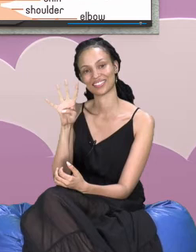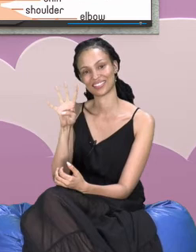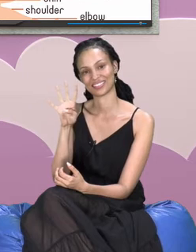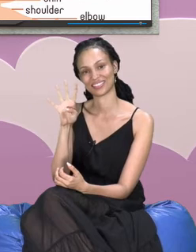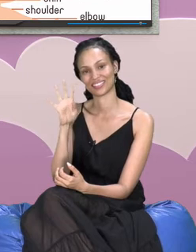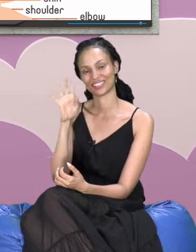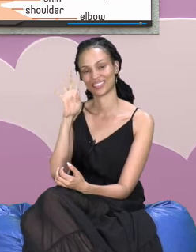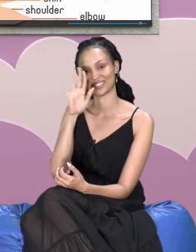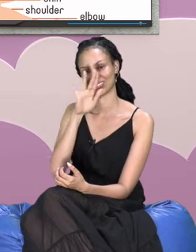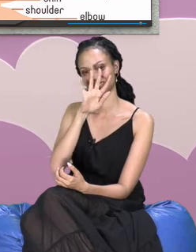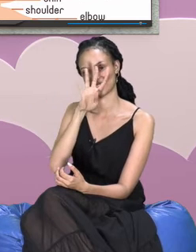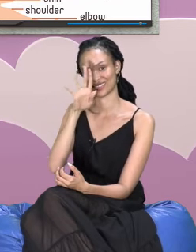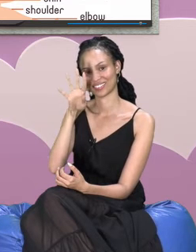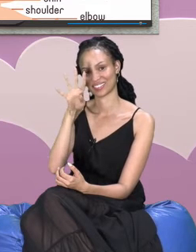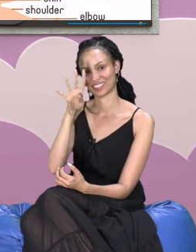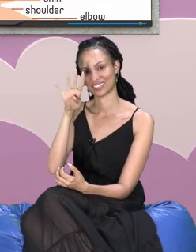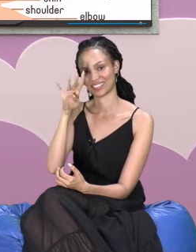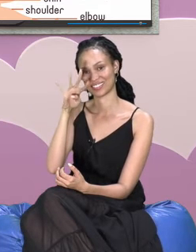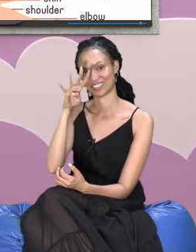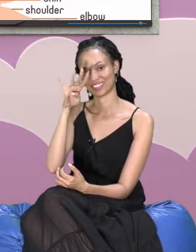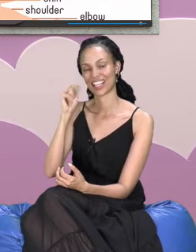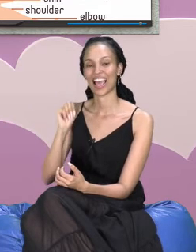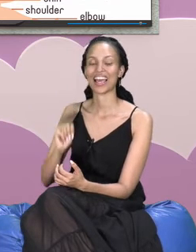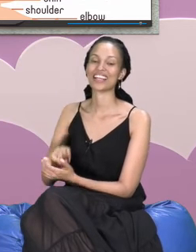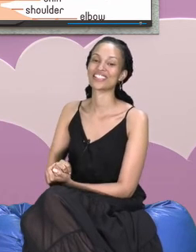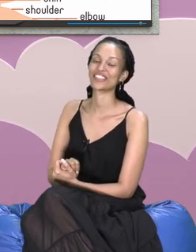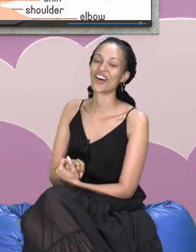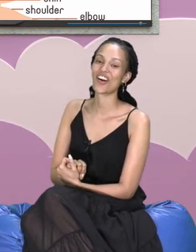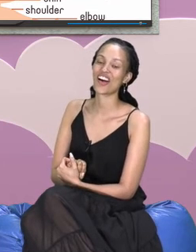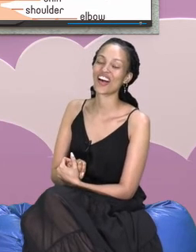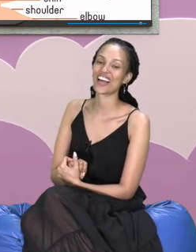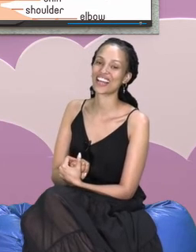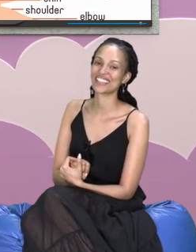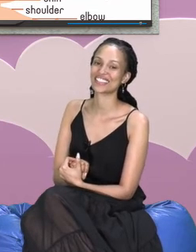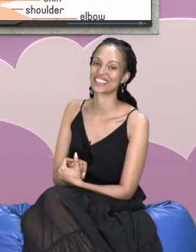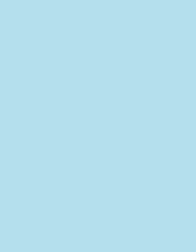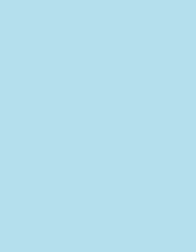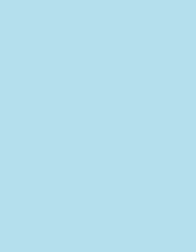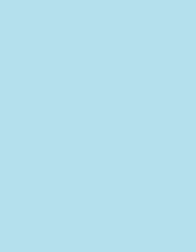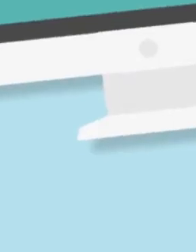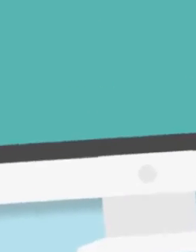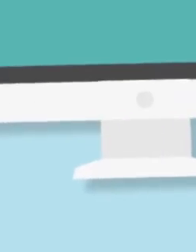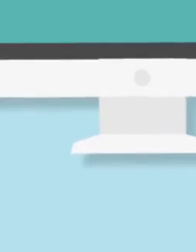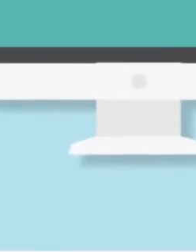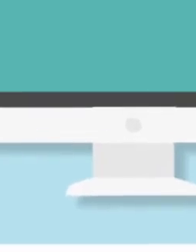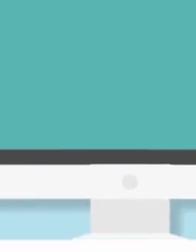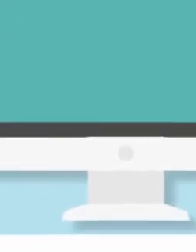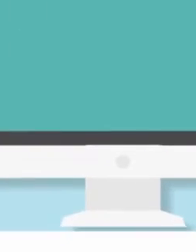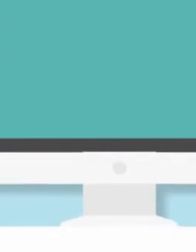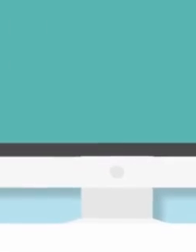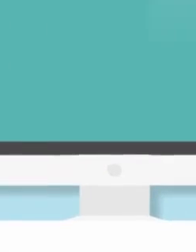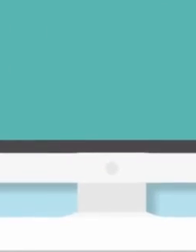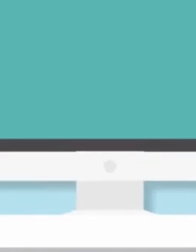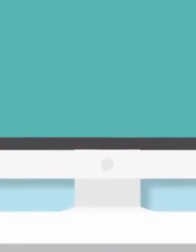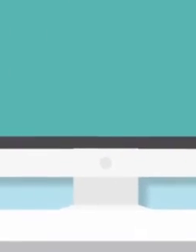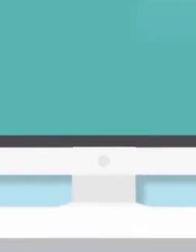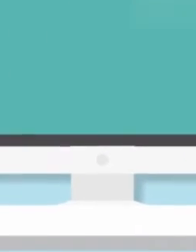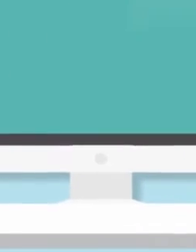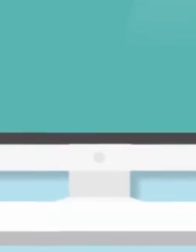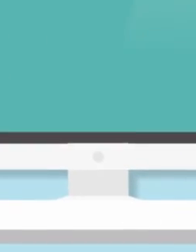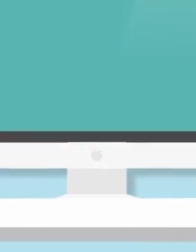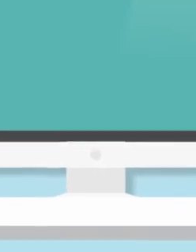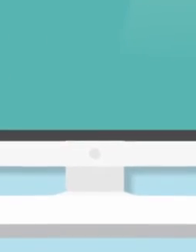bathtubs. Ew! Full of saliva. Oh my gosh, that's why some kids at school, the saliva comes